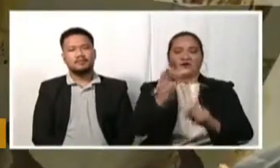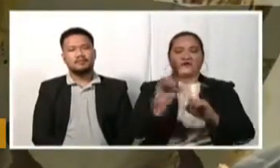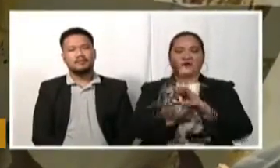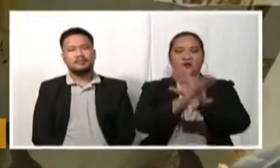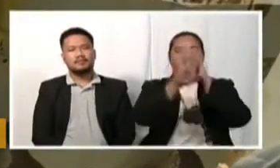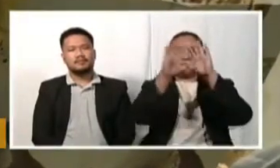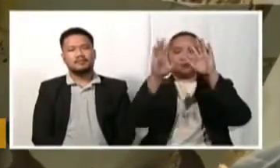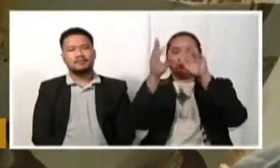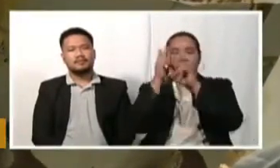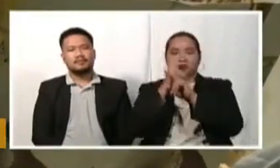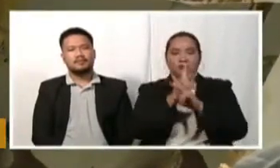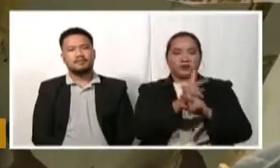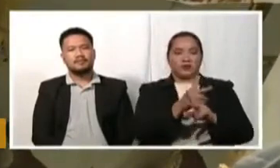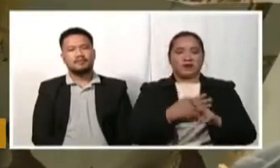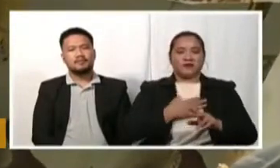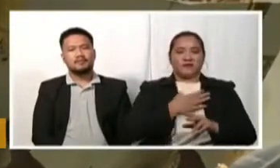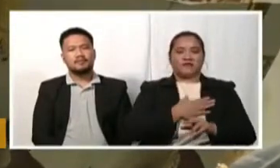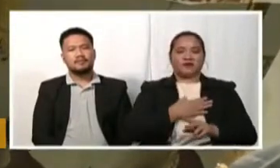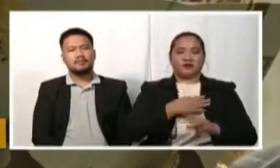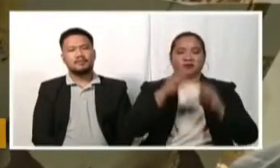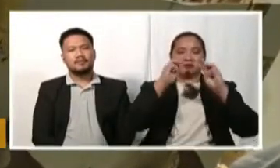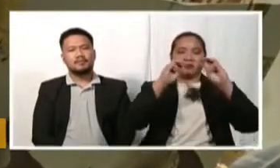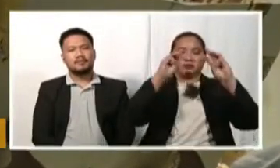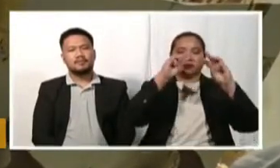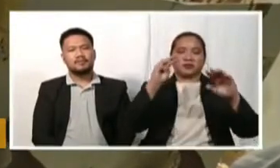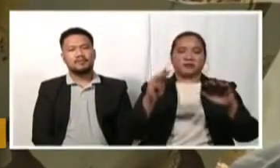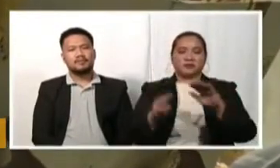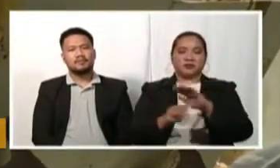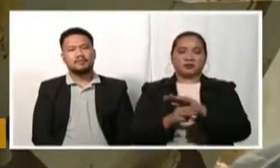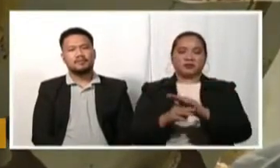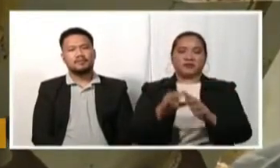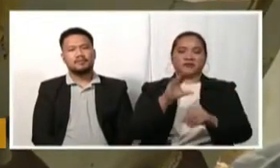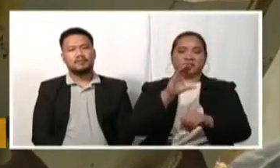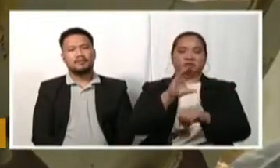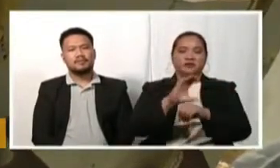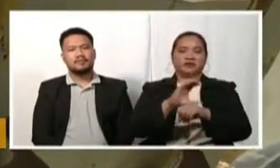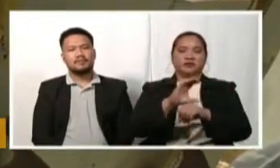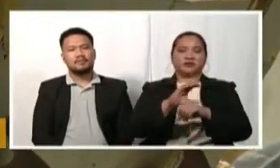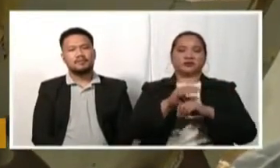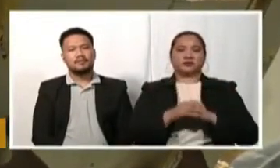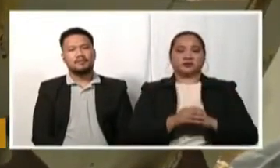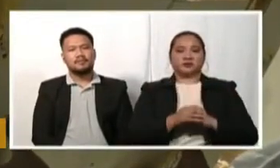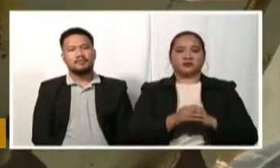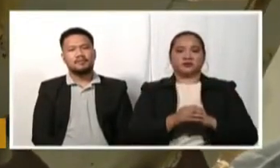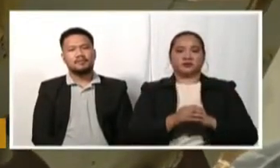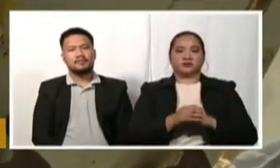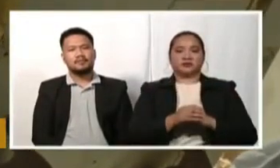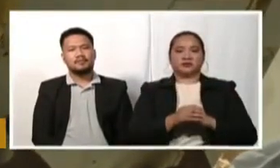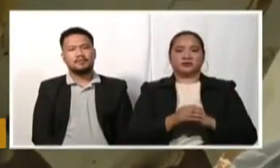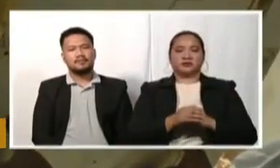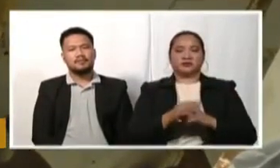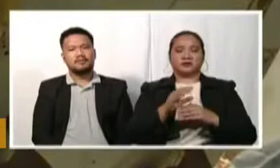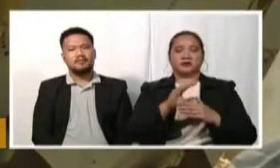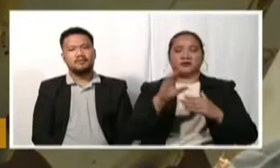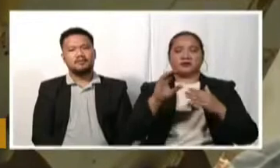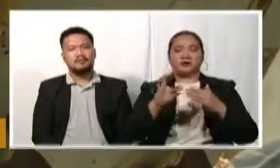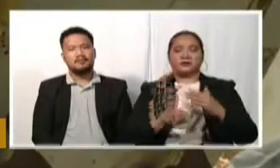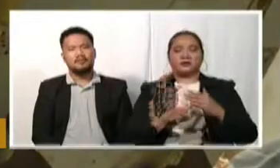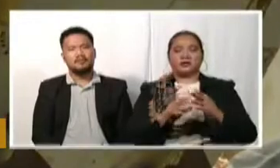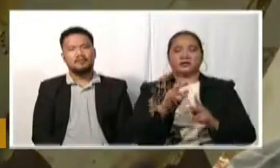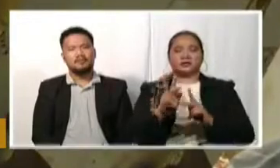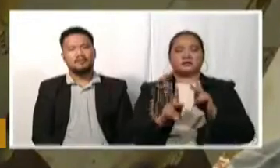with favor on the wondrous mystery of the whole Church and serenely accomplish the work of